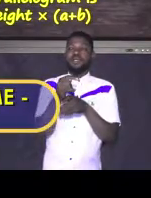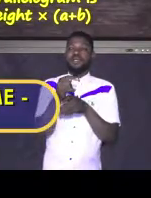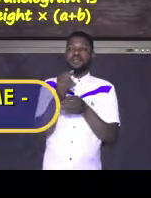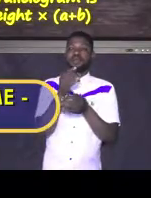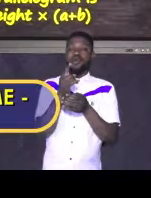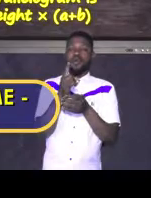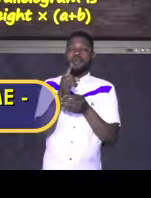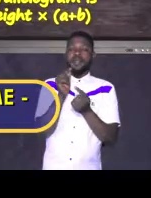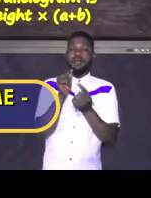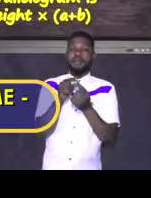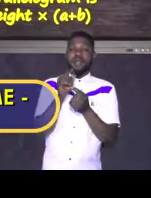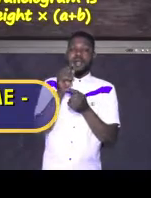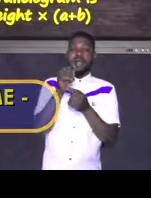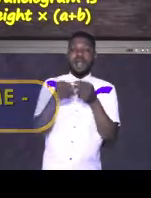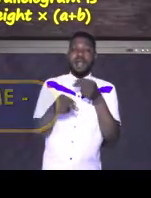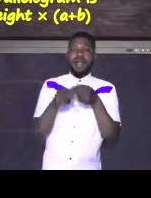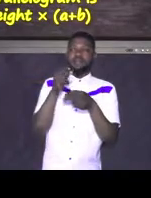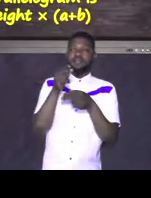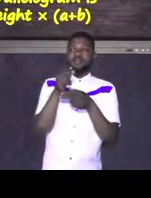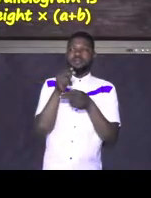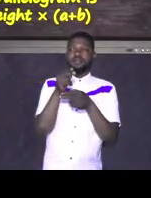perpendicular height.